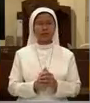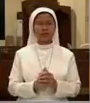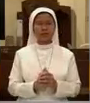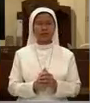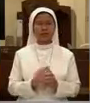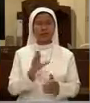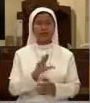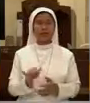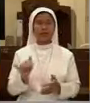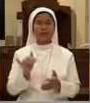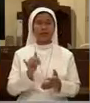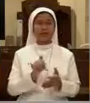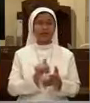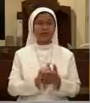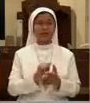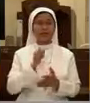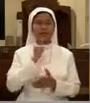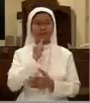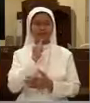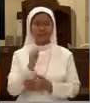And then magkainan kayo.